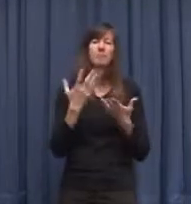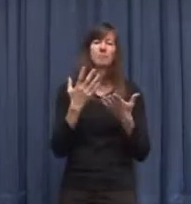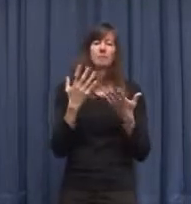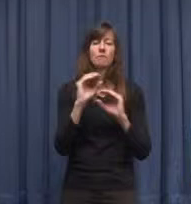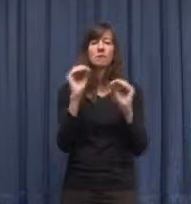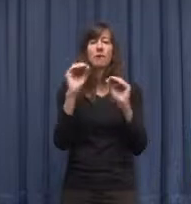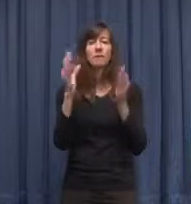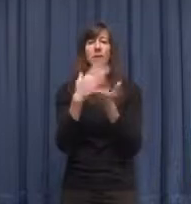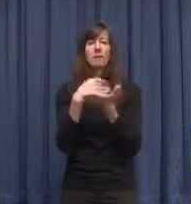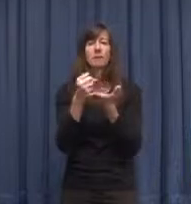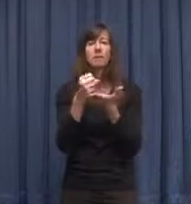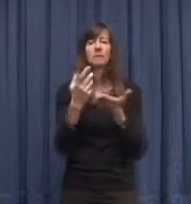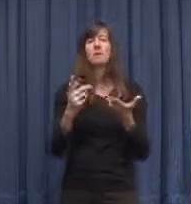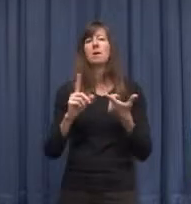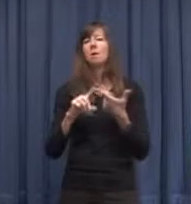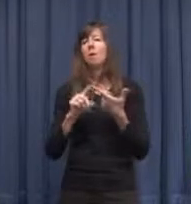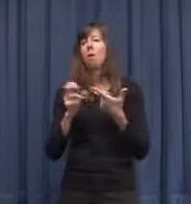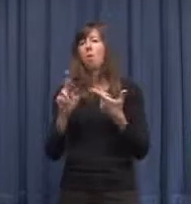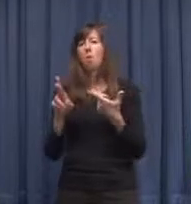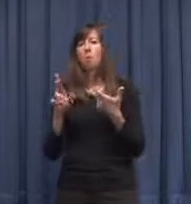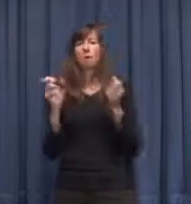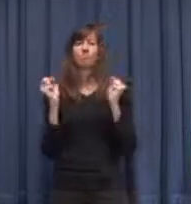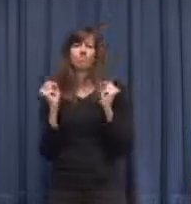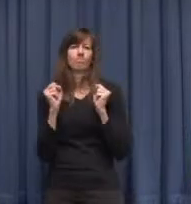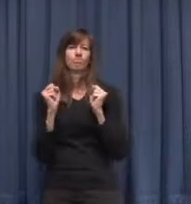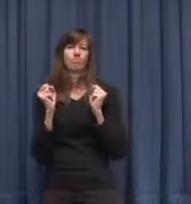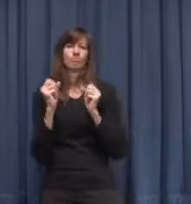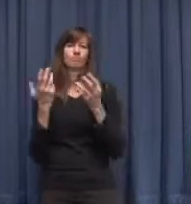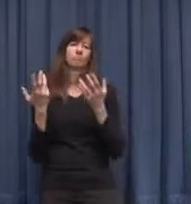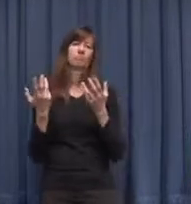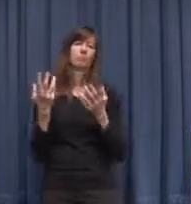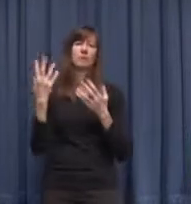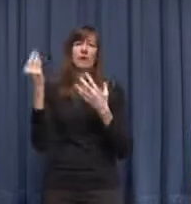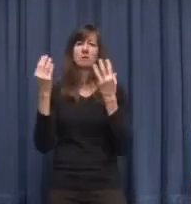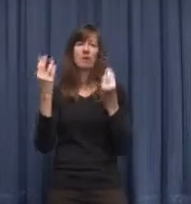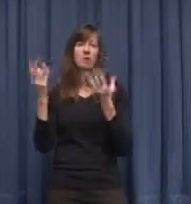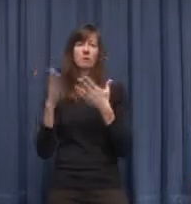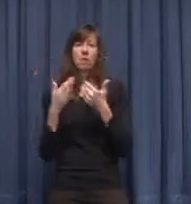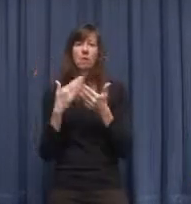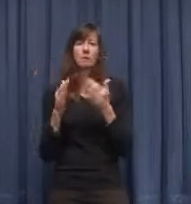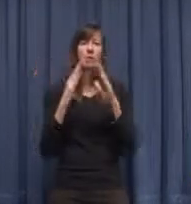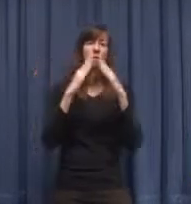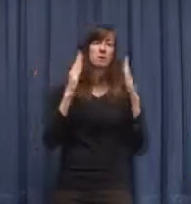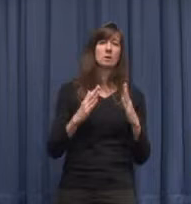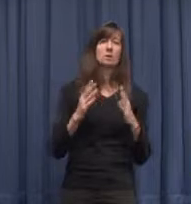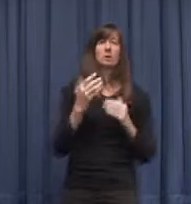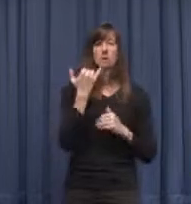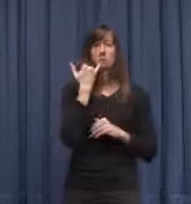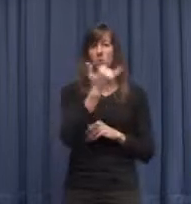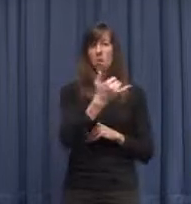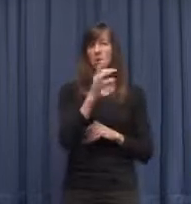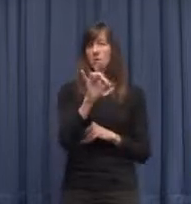our Recovery Service Center team is available to help. You can call at this number,